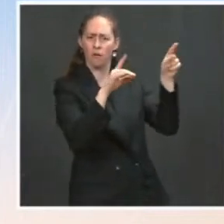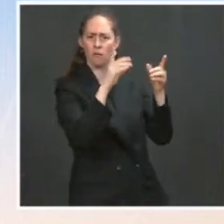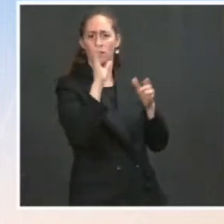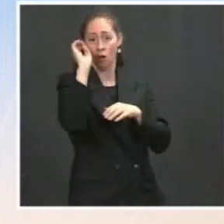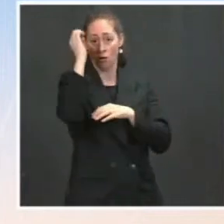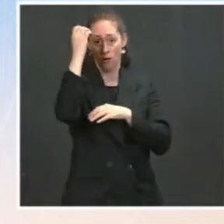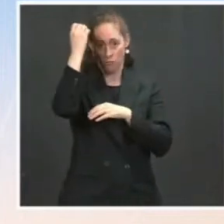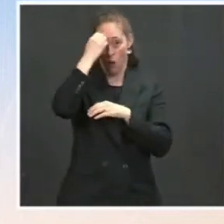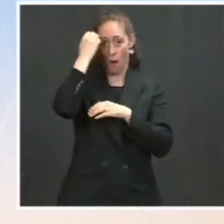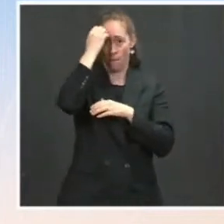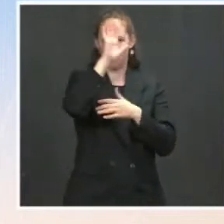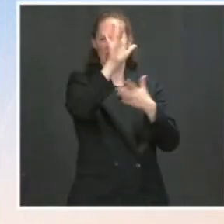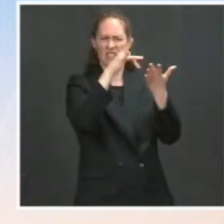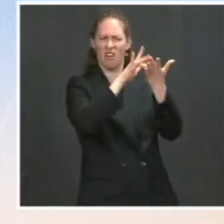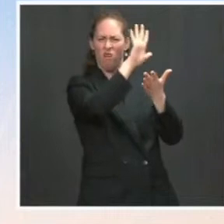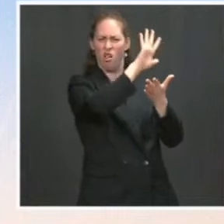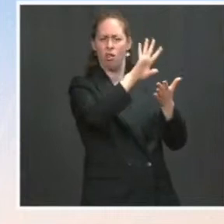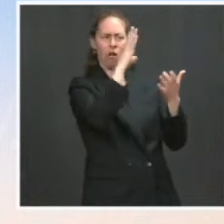NATO's